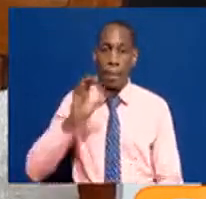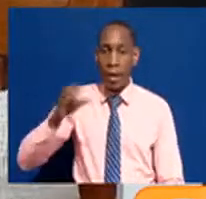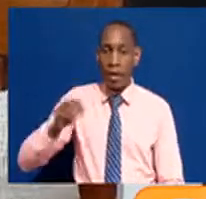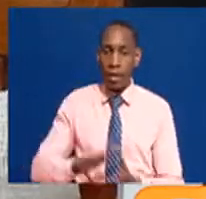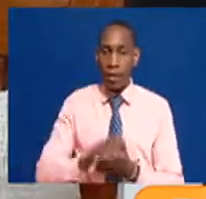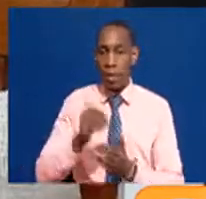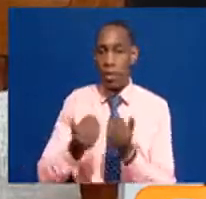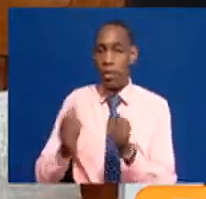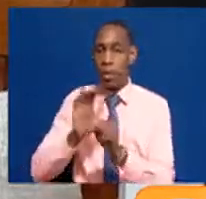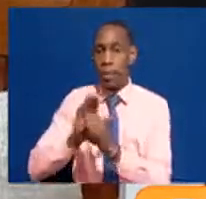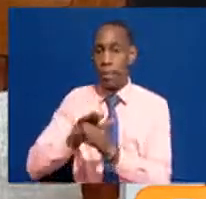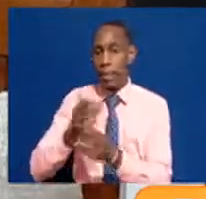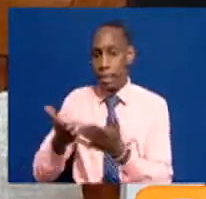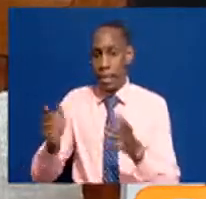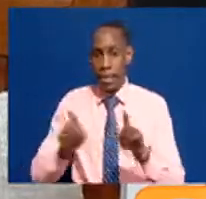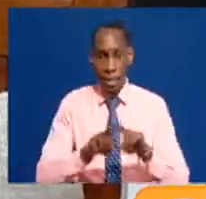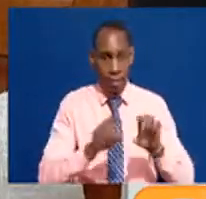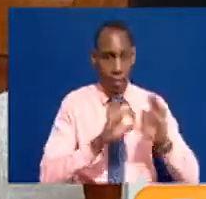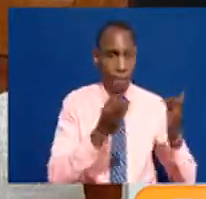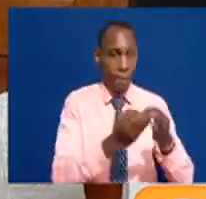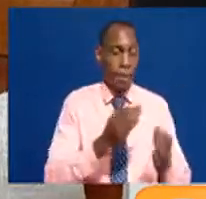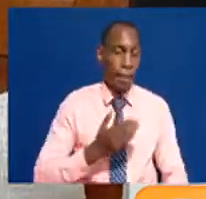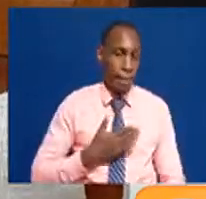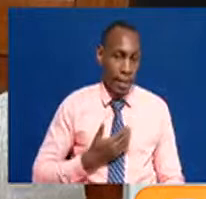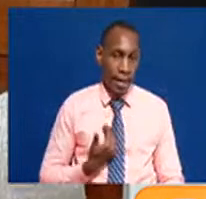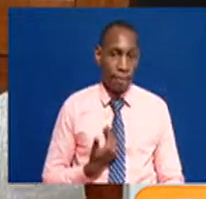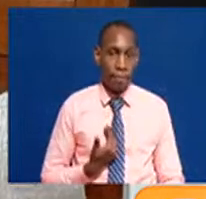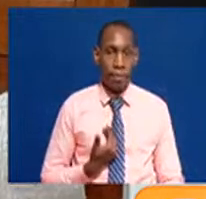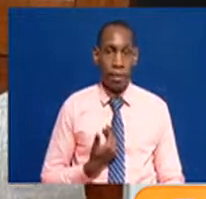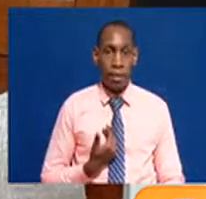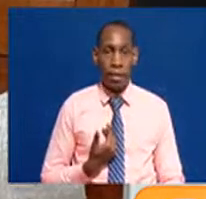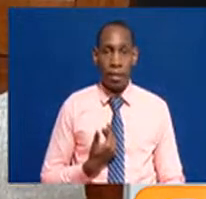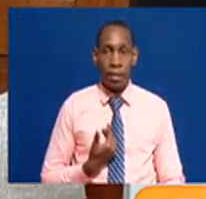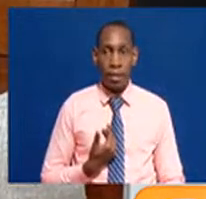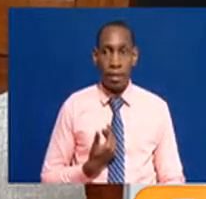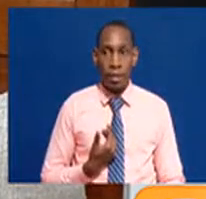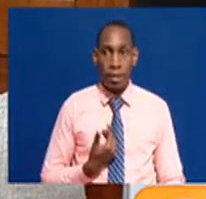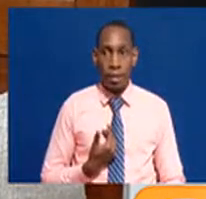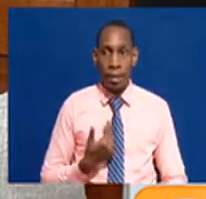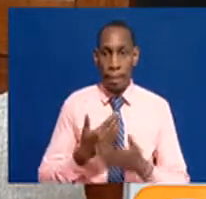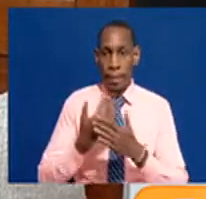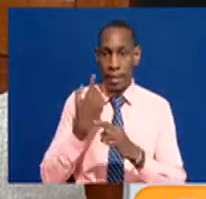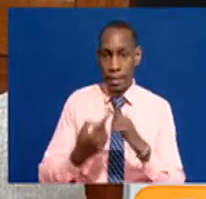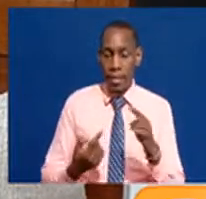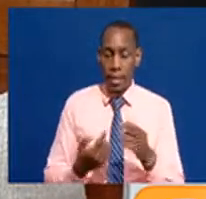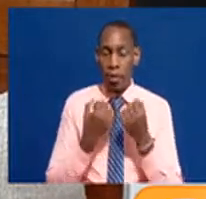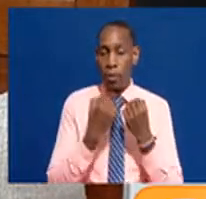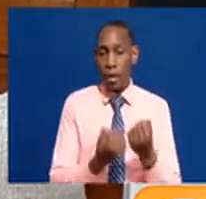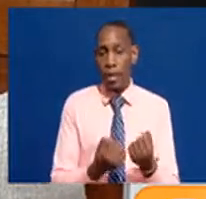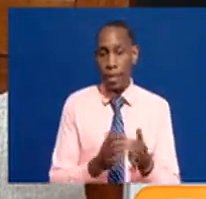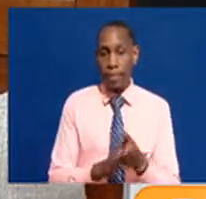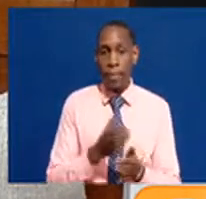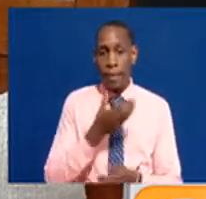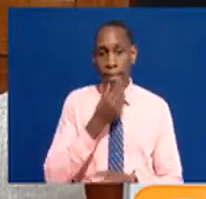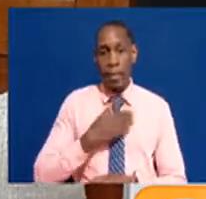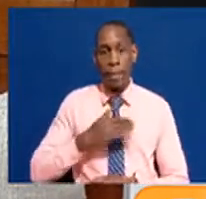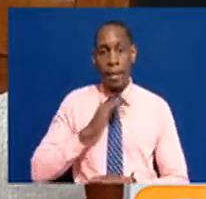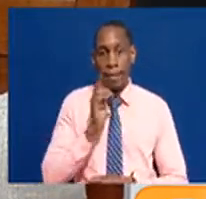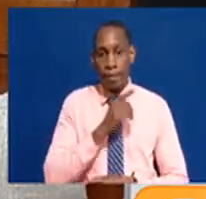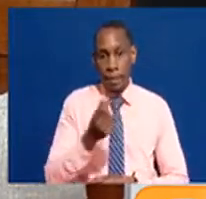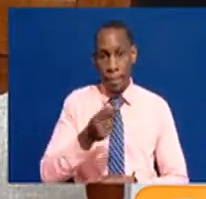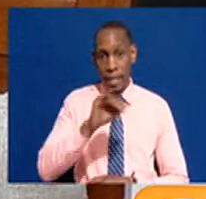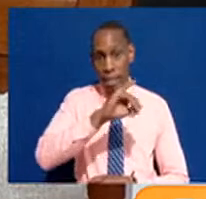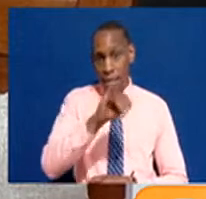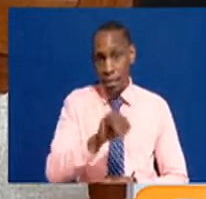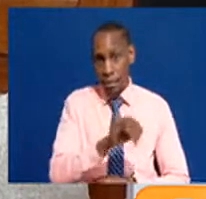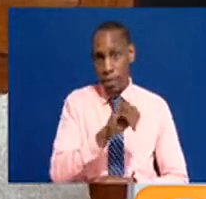other children. And then I've got my family. When I lost my, last year was a bit tough because I lost my dad in January.